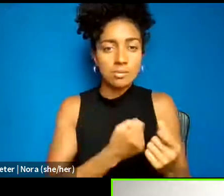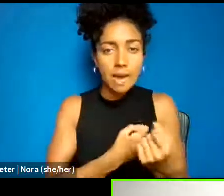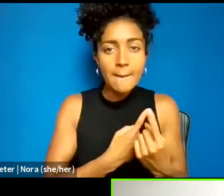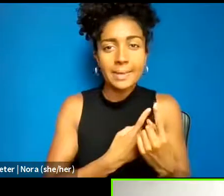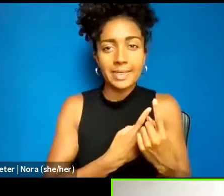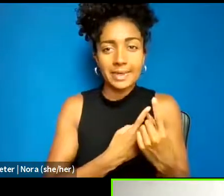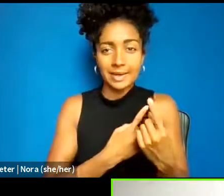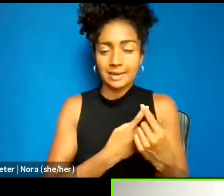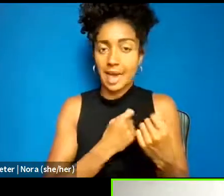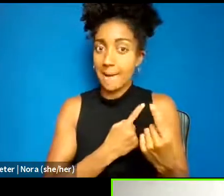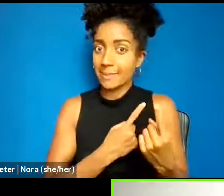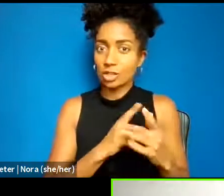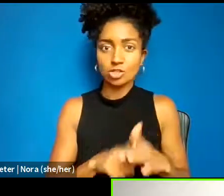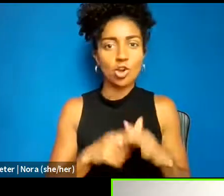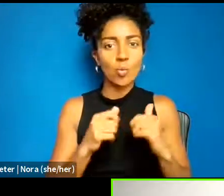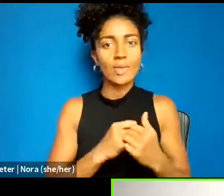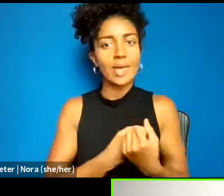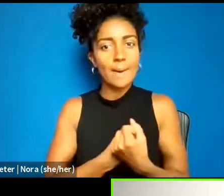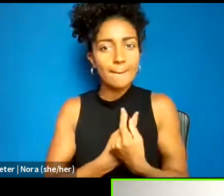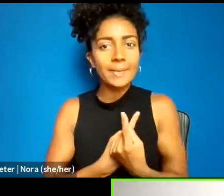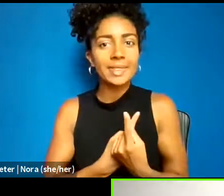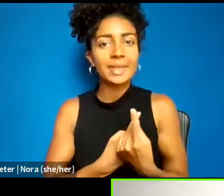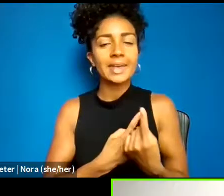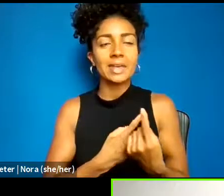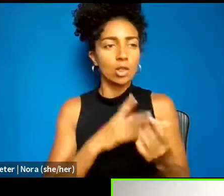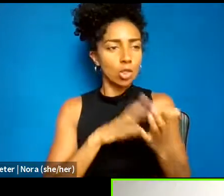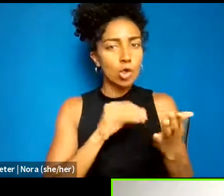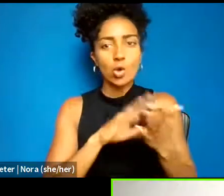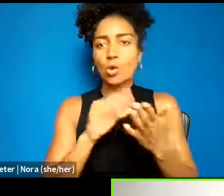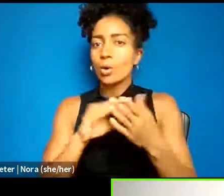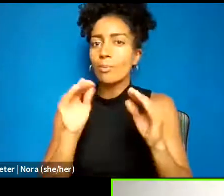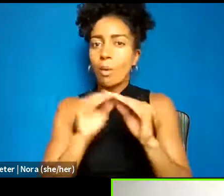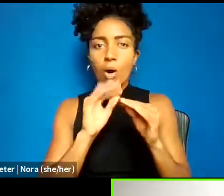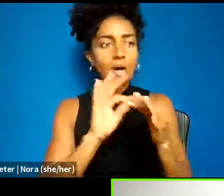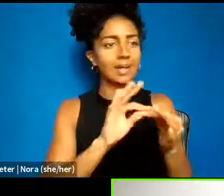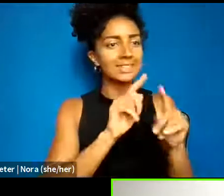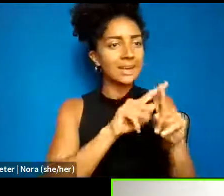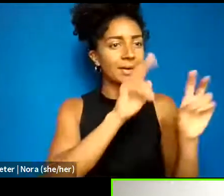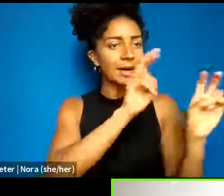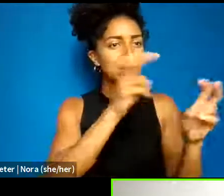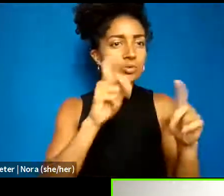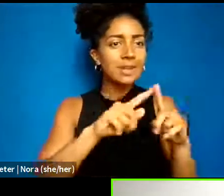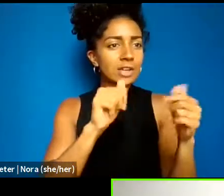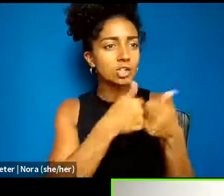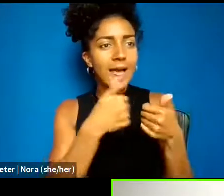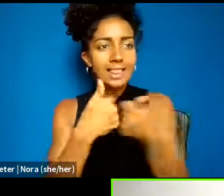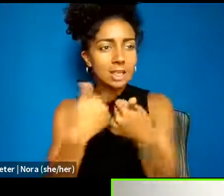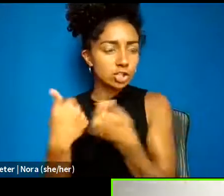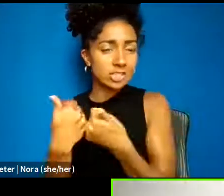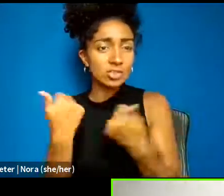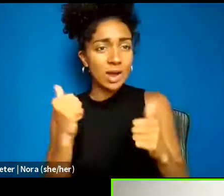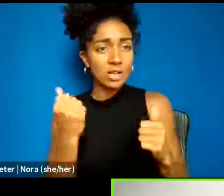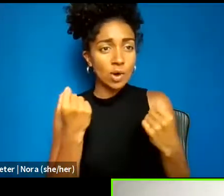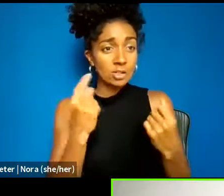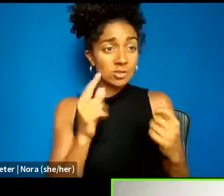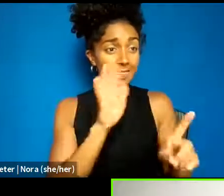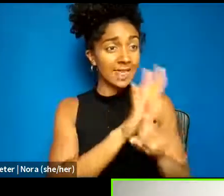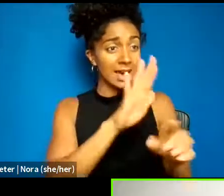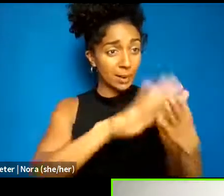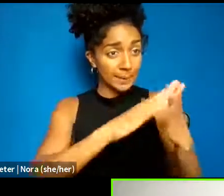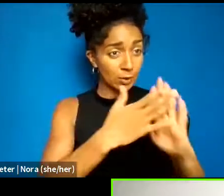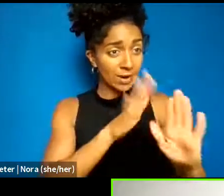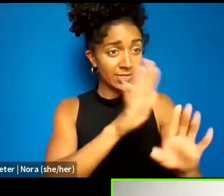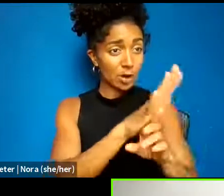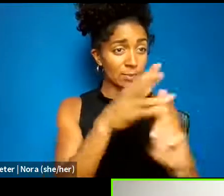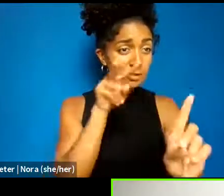with empathy, learning more about the issues and challenges, understanding it from the perspective of those in the community that you're trying